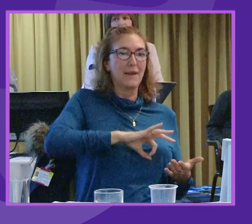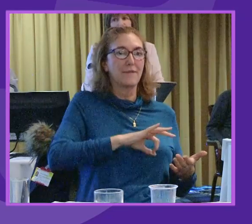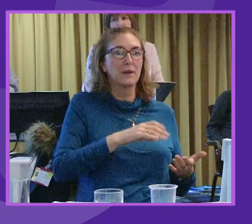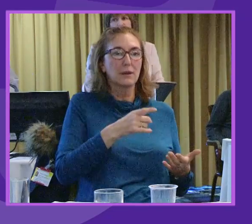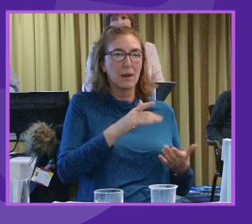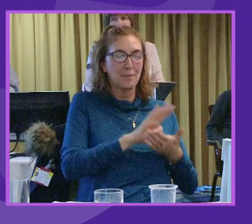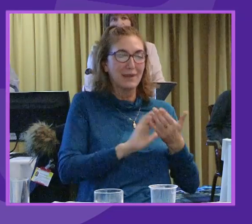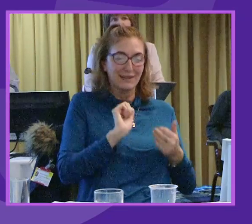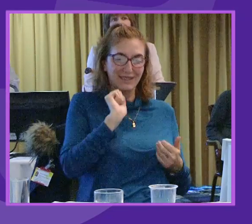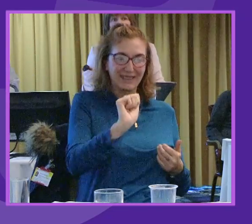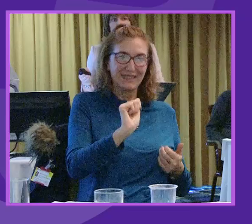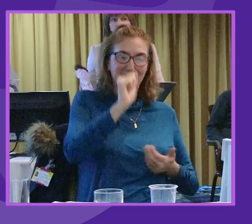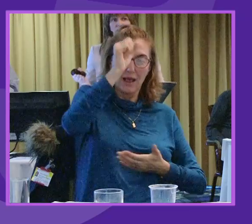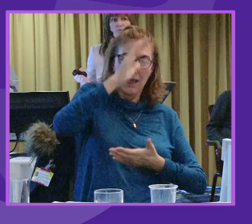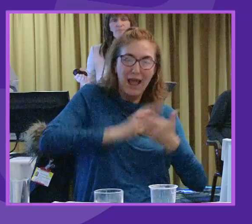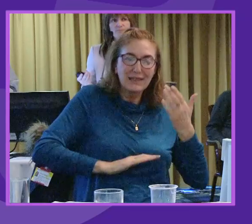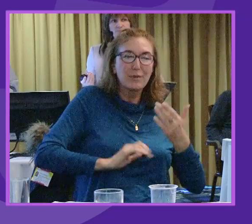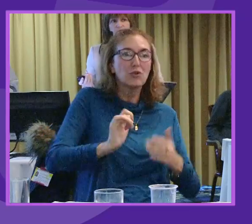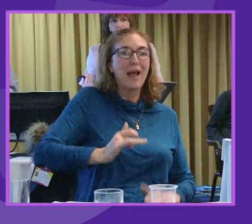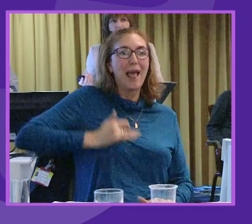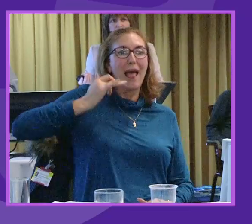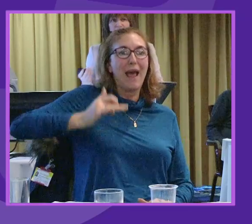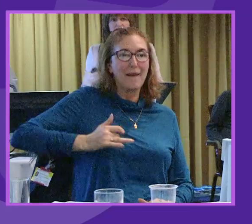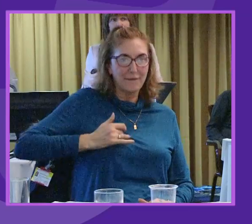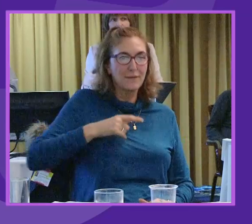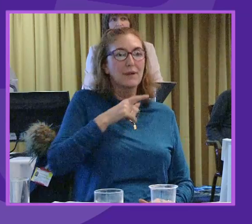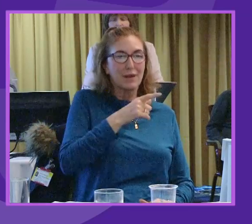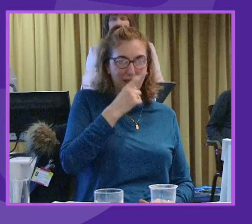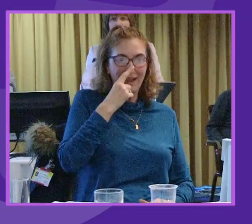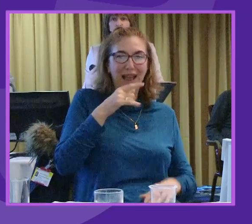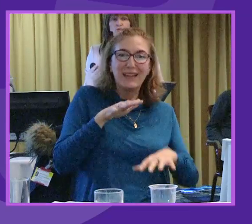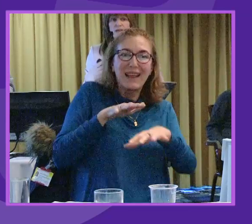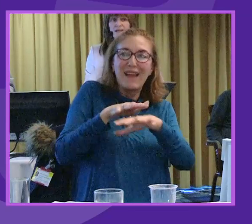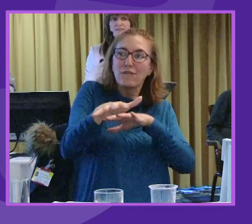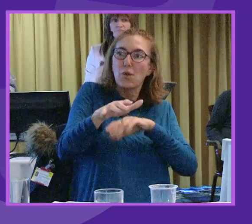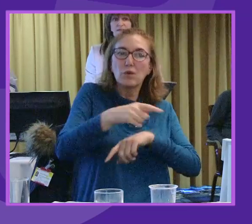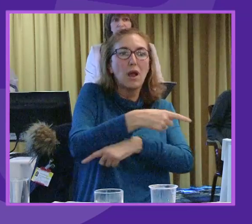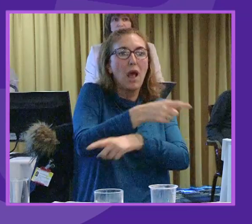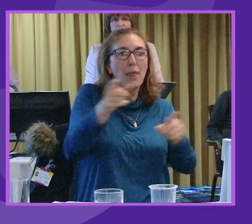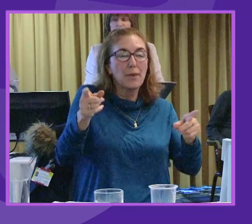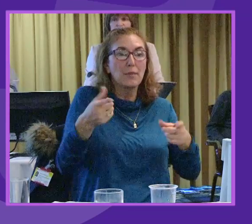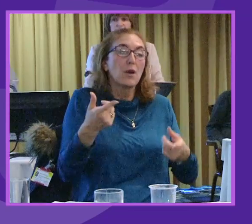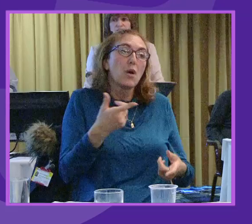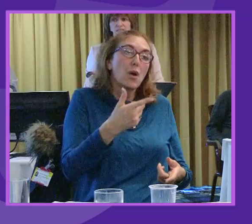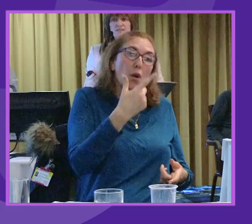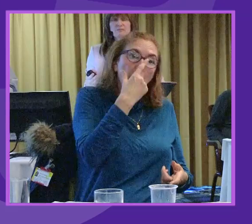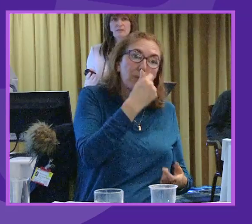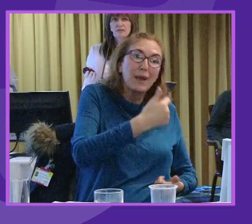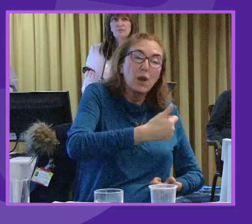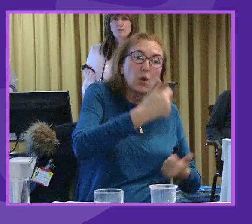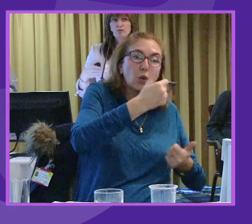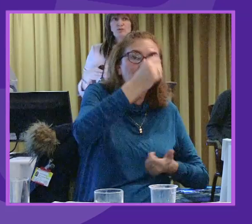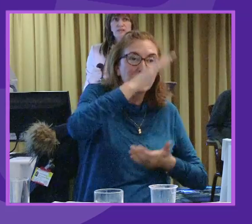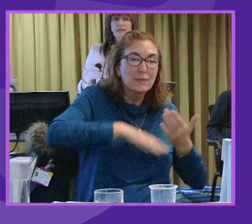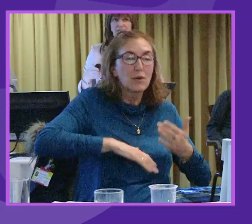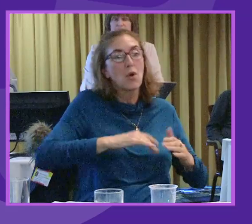of being able to use their lived experience to make a difference to other people. And that might be good